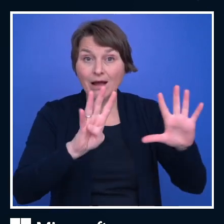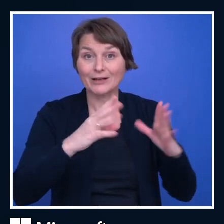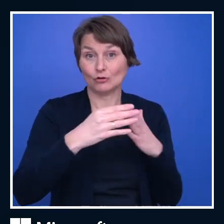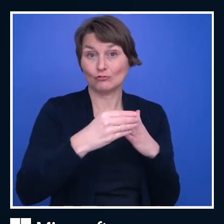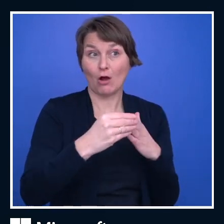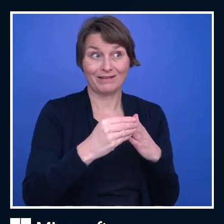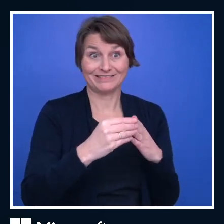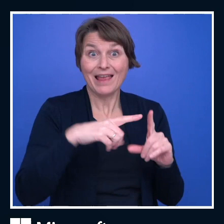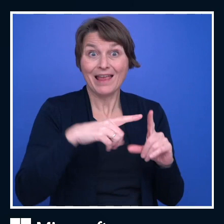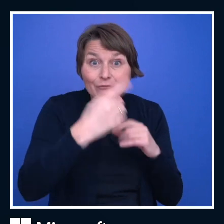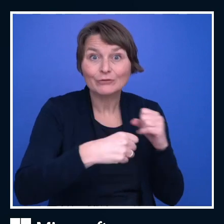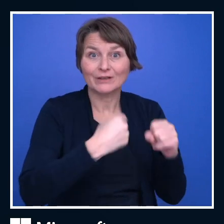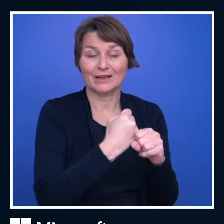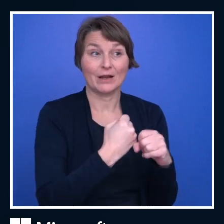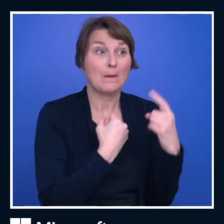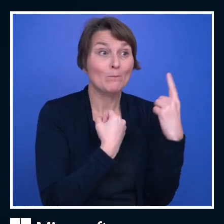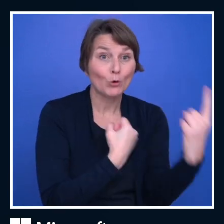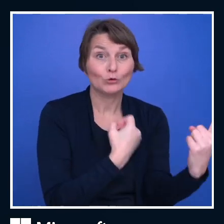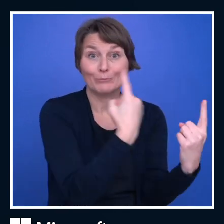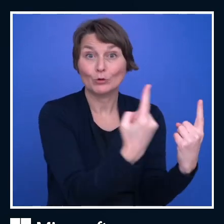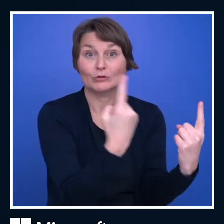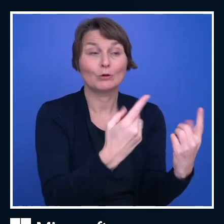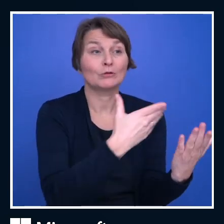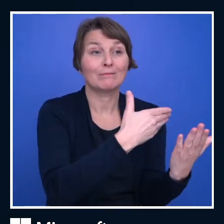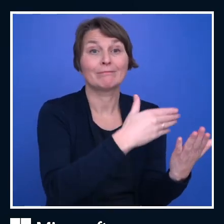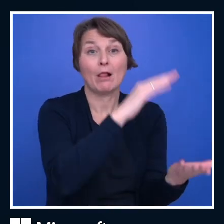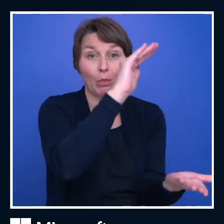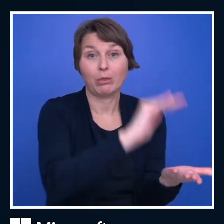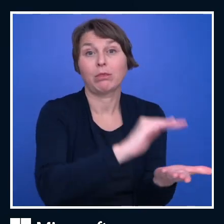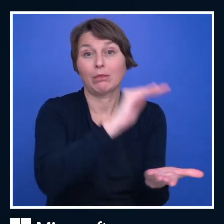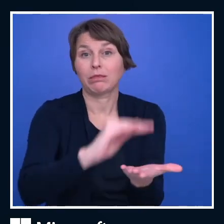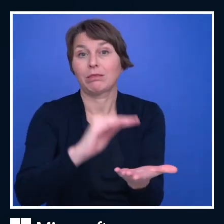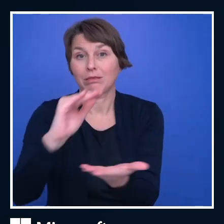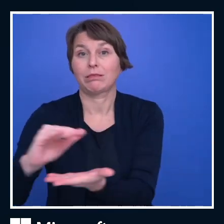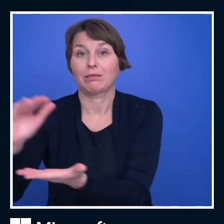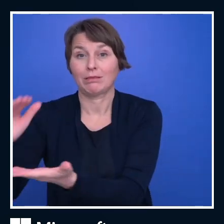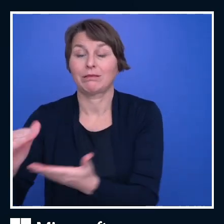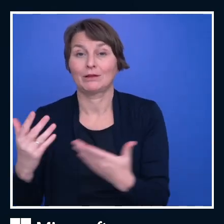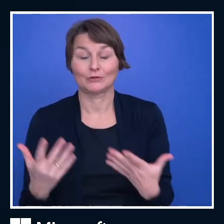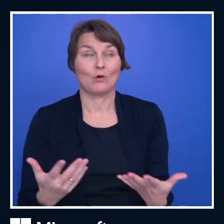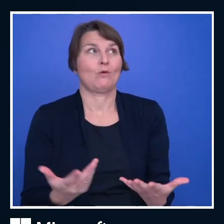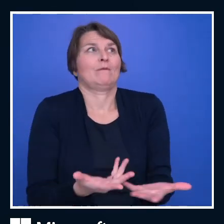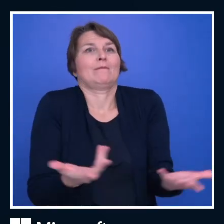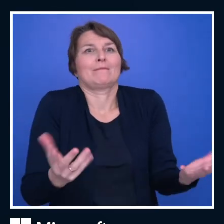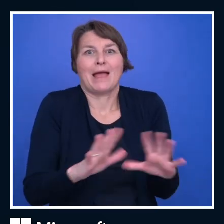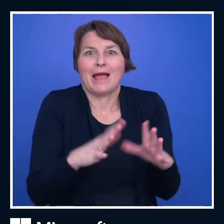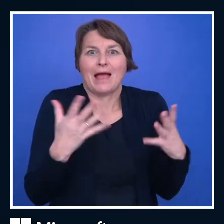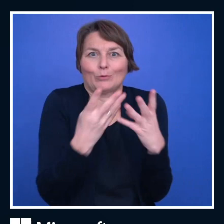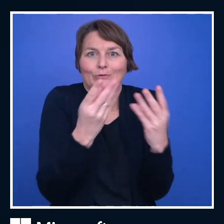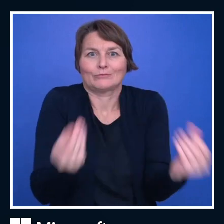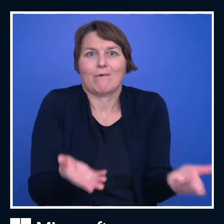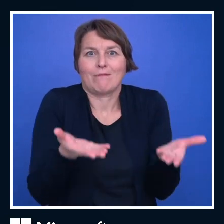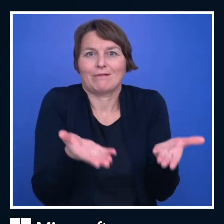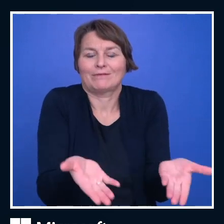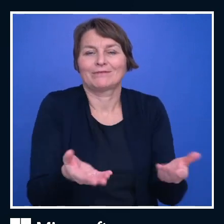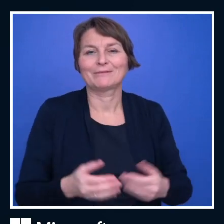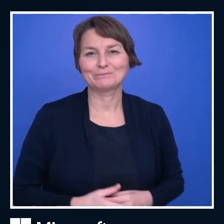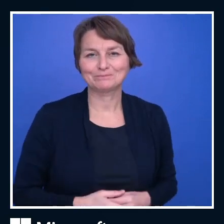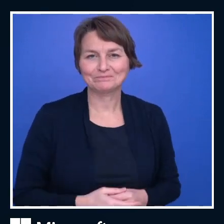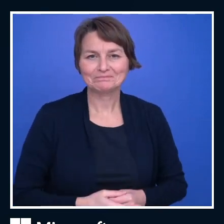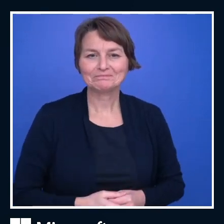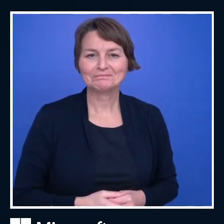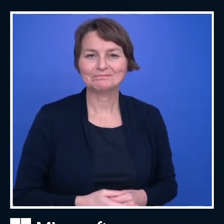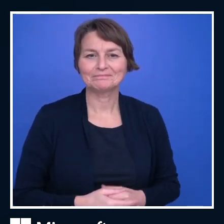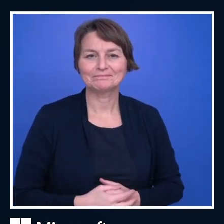topic, help, I can't find what I need. How can we fix this? Well, this we can do by making use